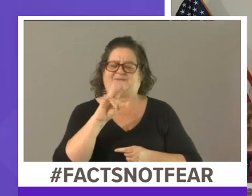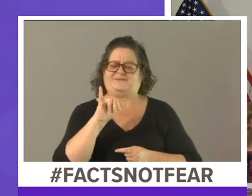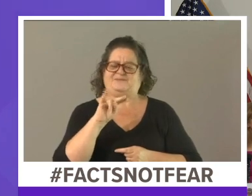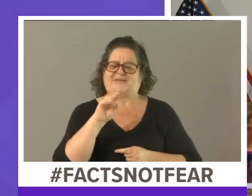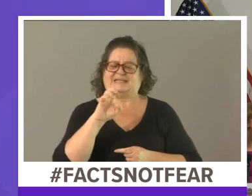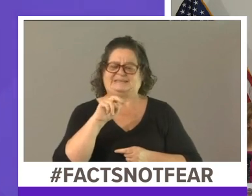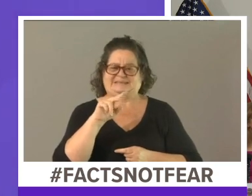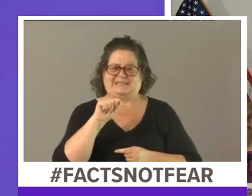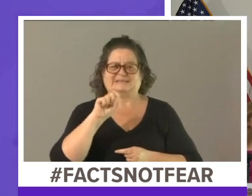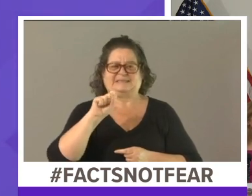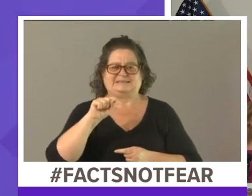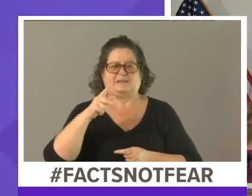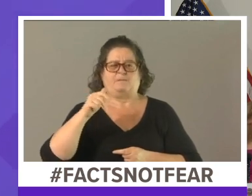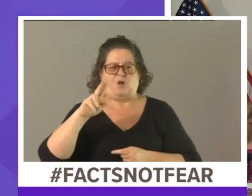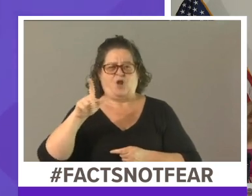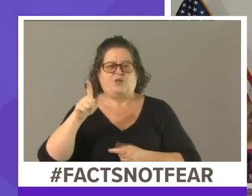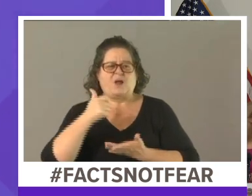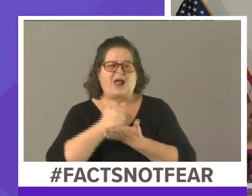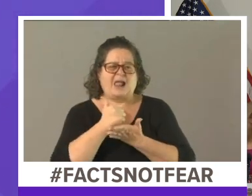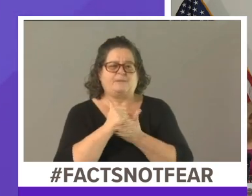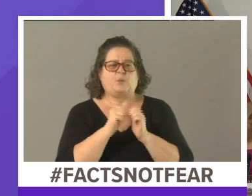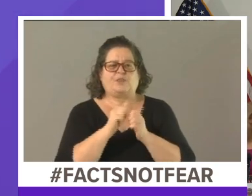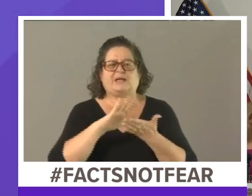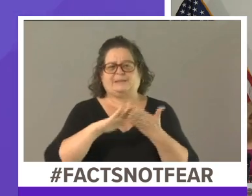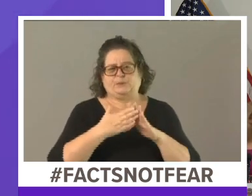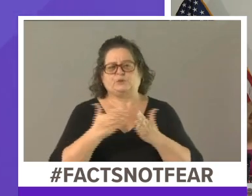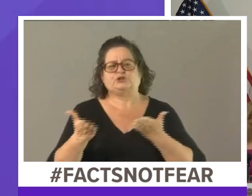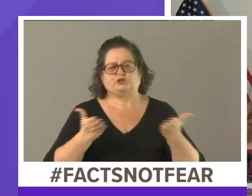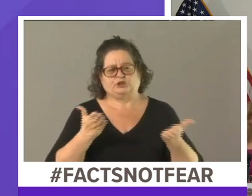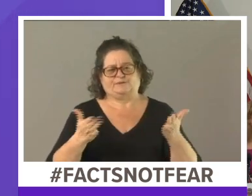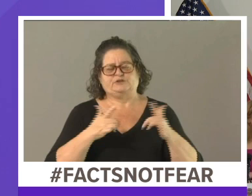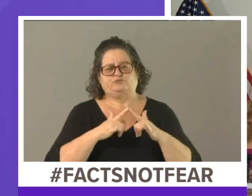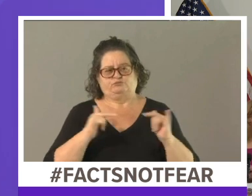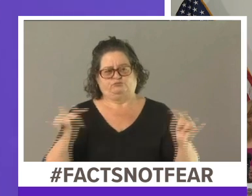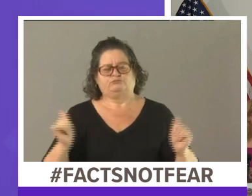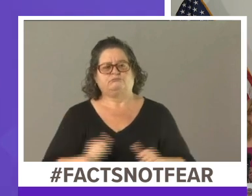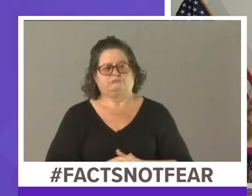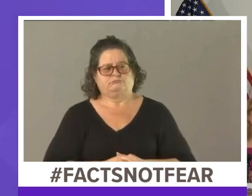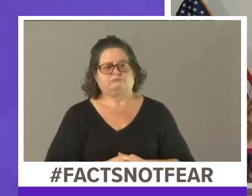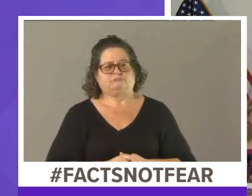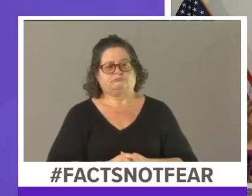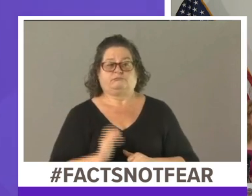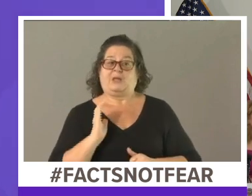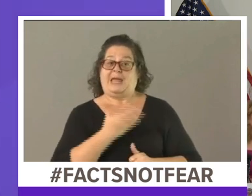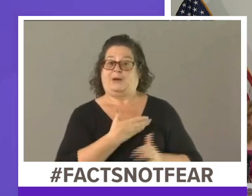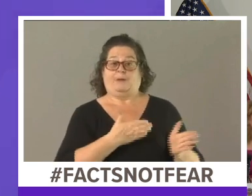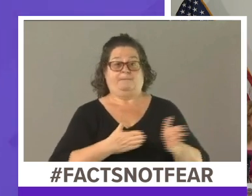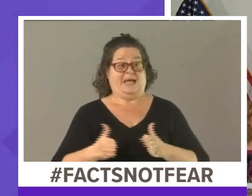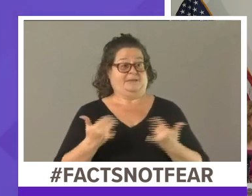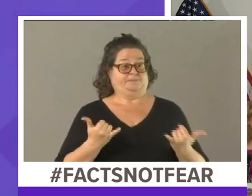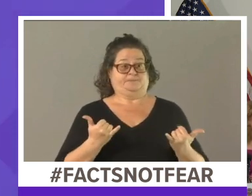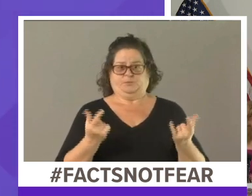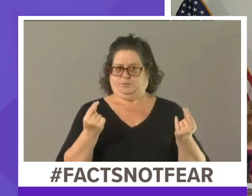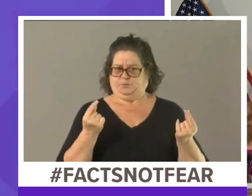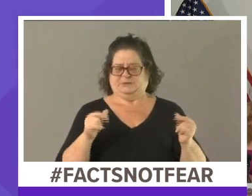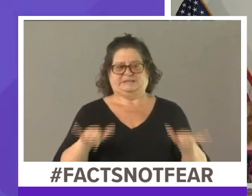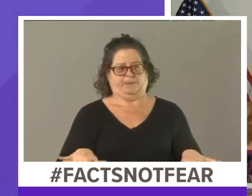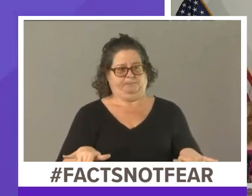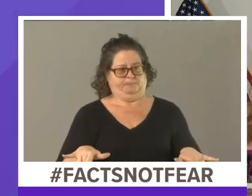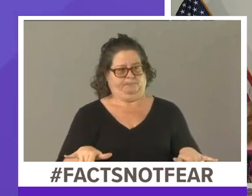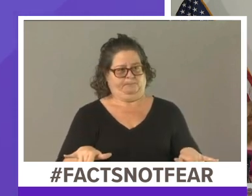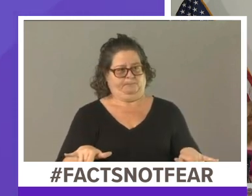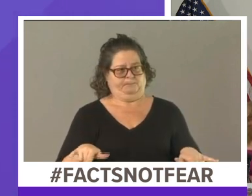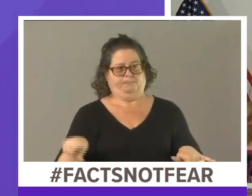So moving forward, our plan of action will remain to be a responsible approach, and it's going